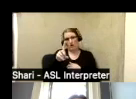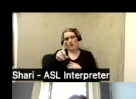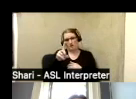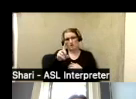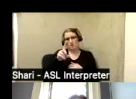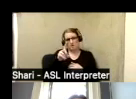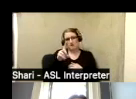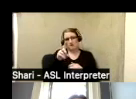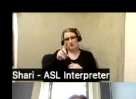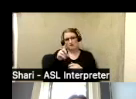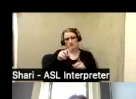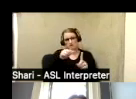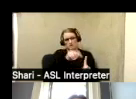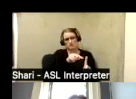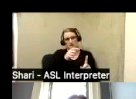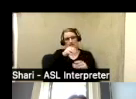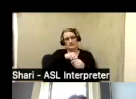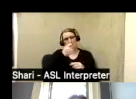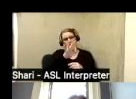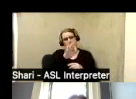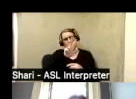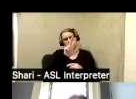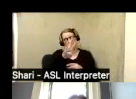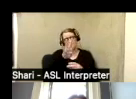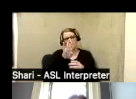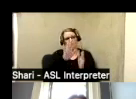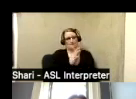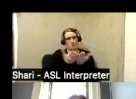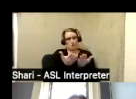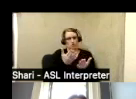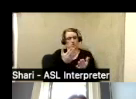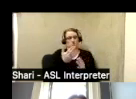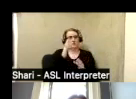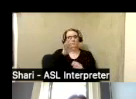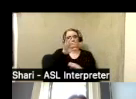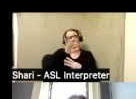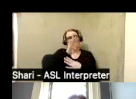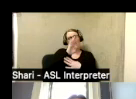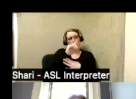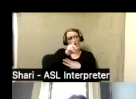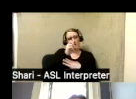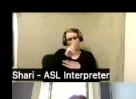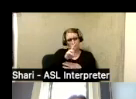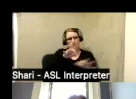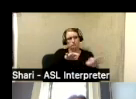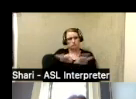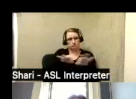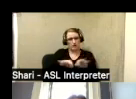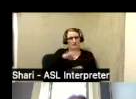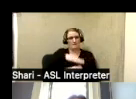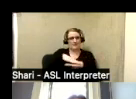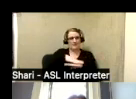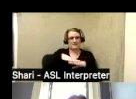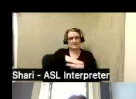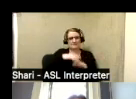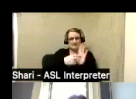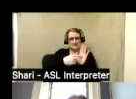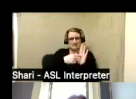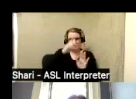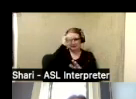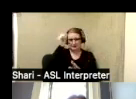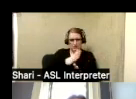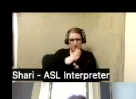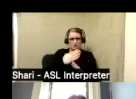Weiler. In his 1934 textbook of psychiatry, Weiler described among the basic symptoms of schizophrenia